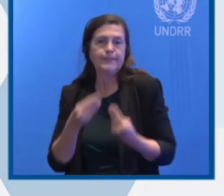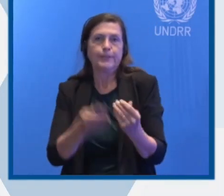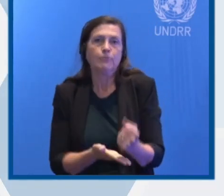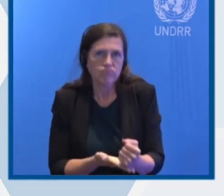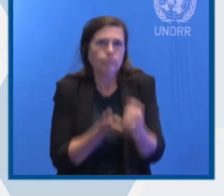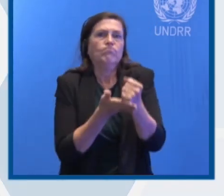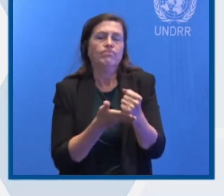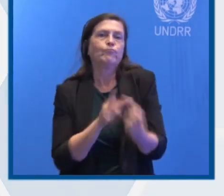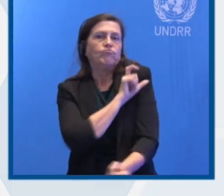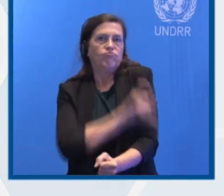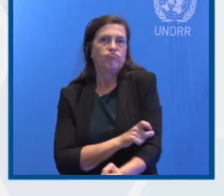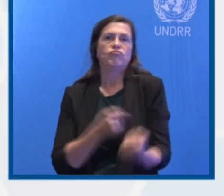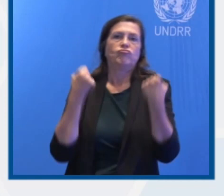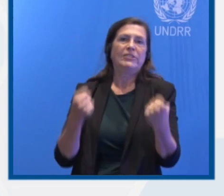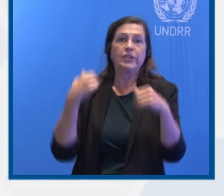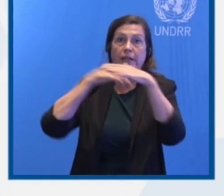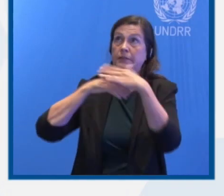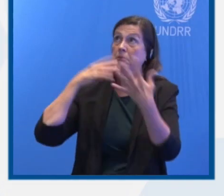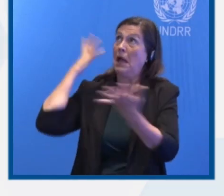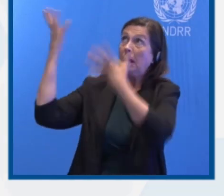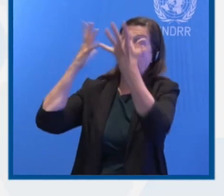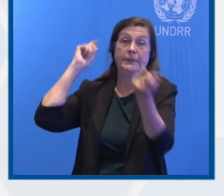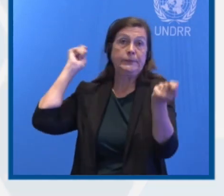disaster and climate risk? So how can we